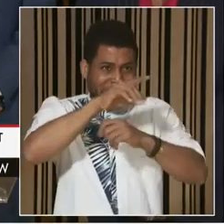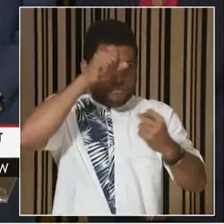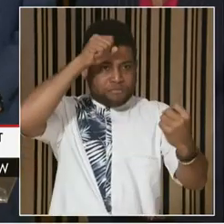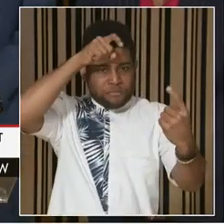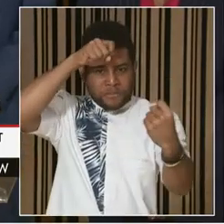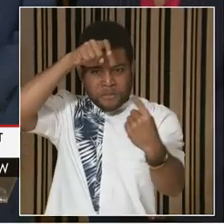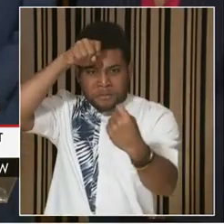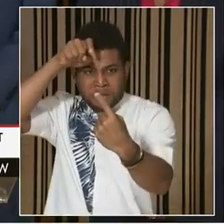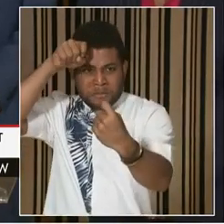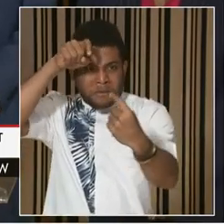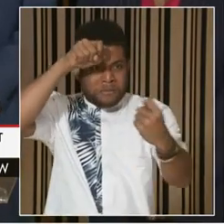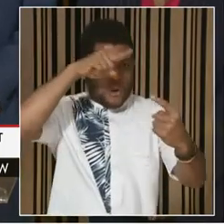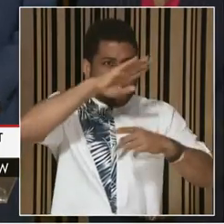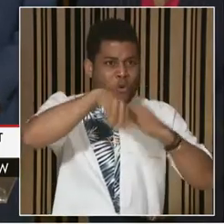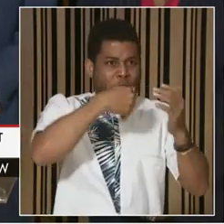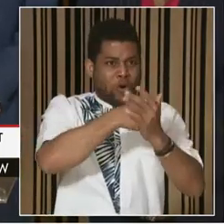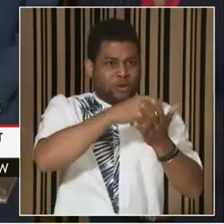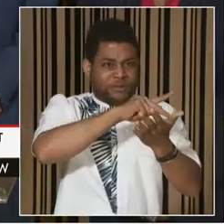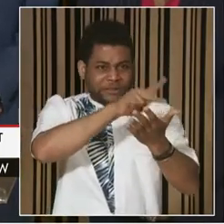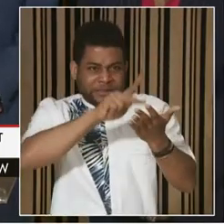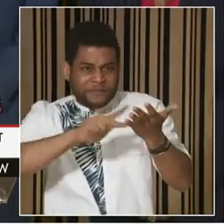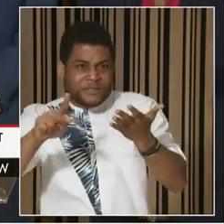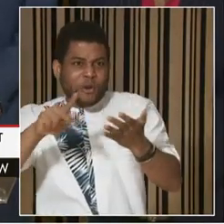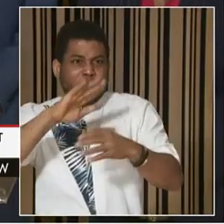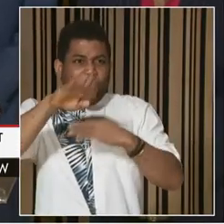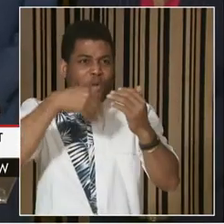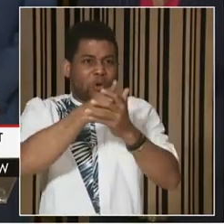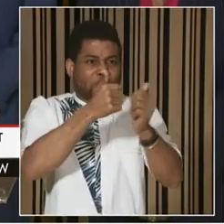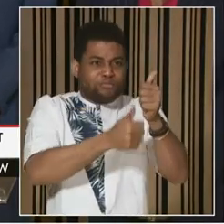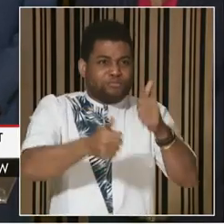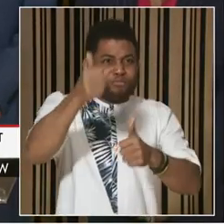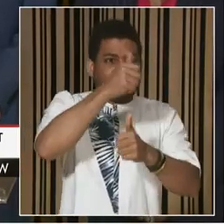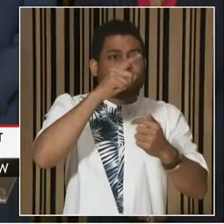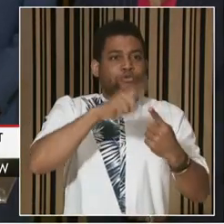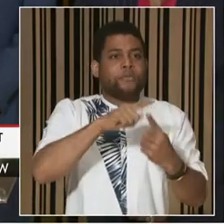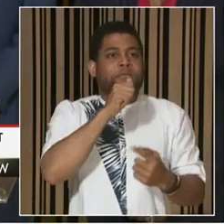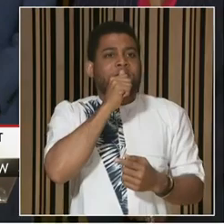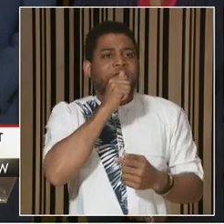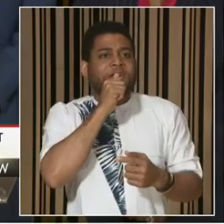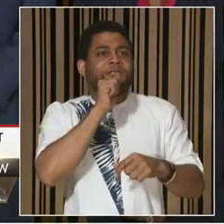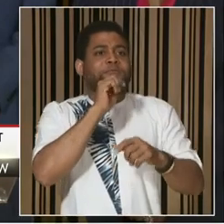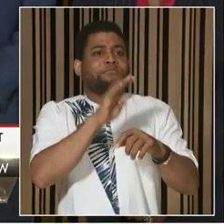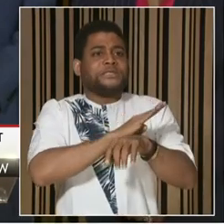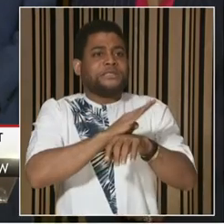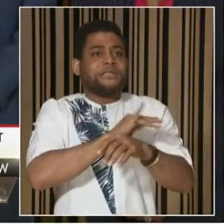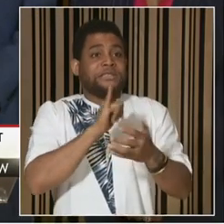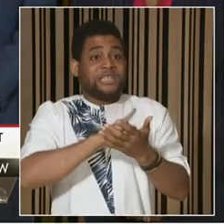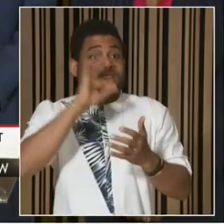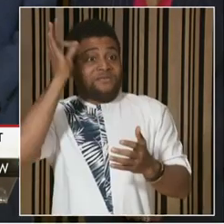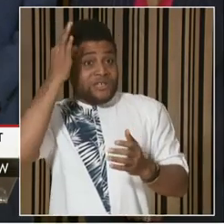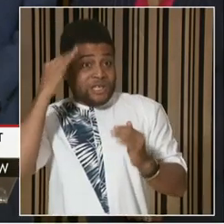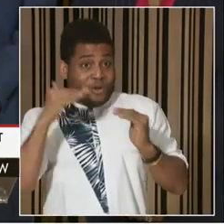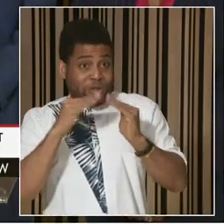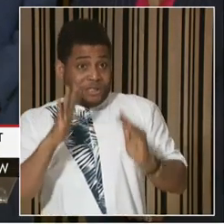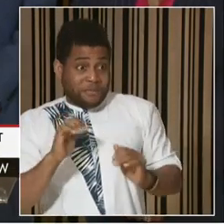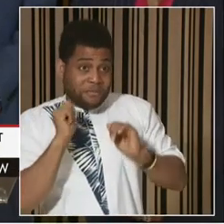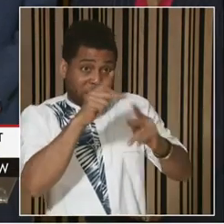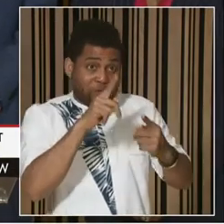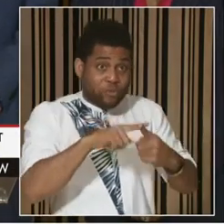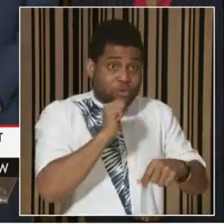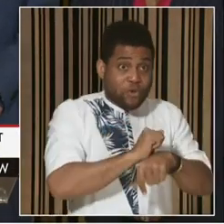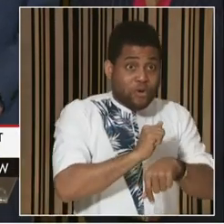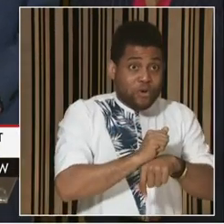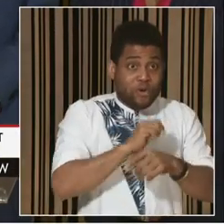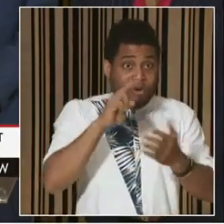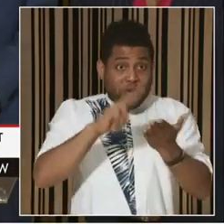and it was also a signal to the private sector that the federal colleagues are going back, The contractors that